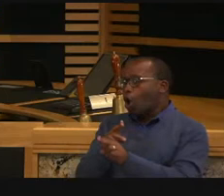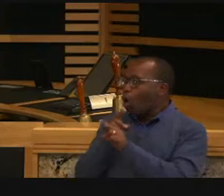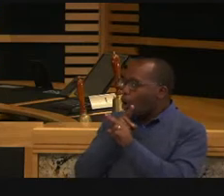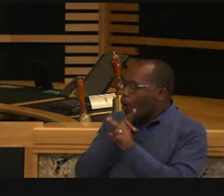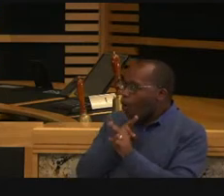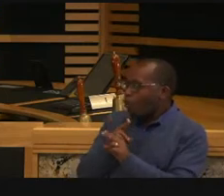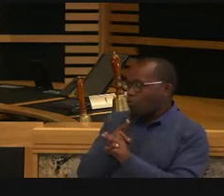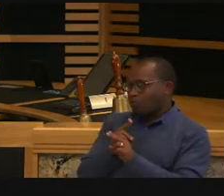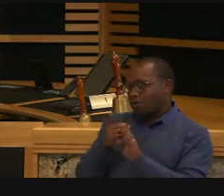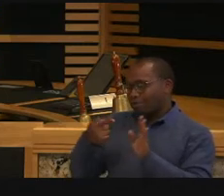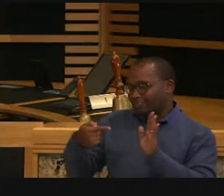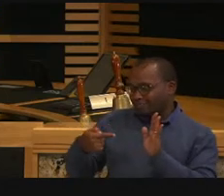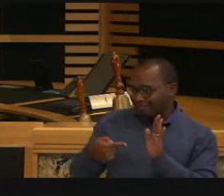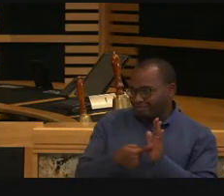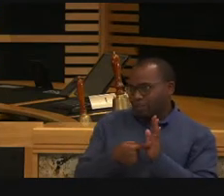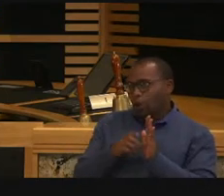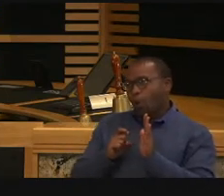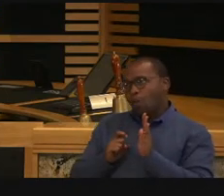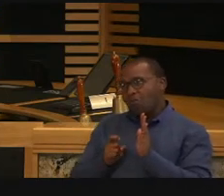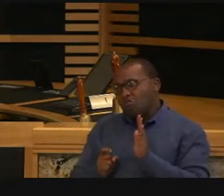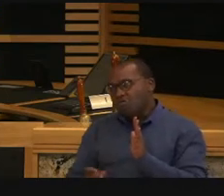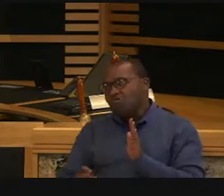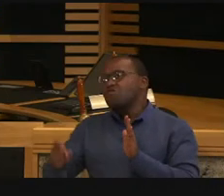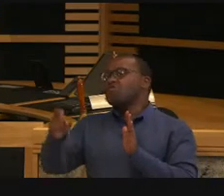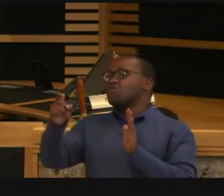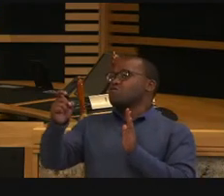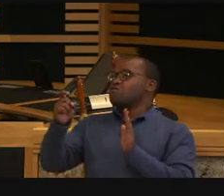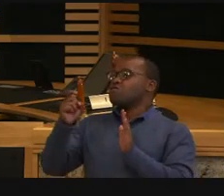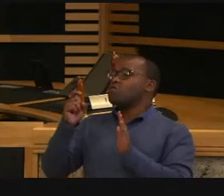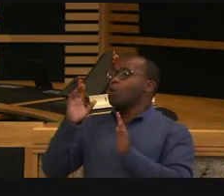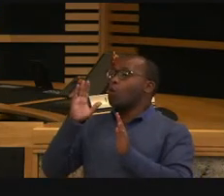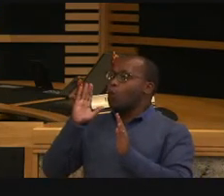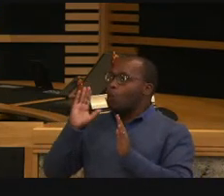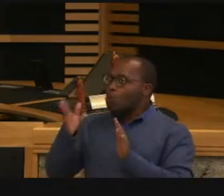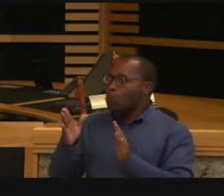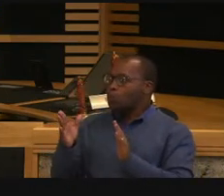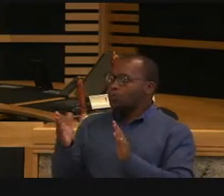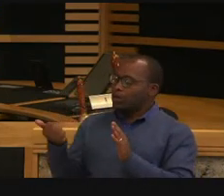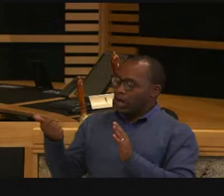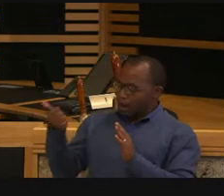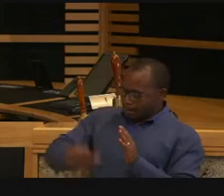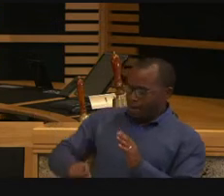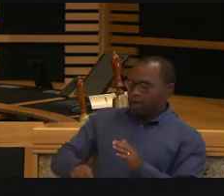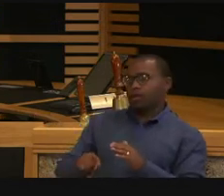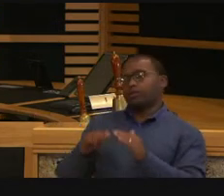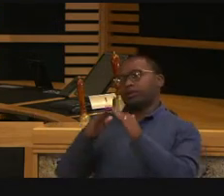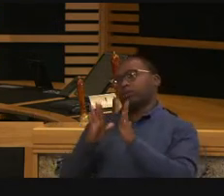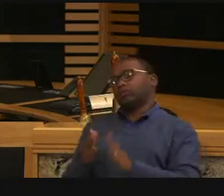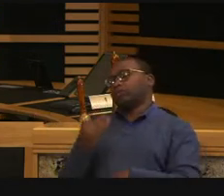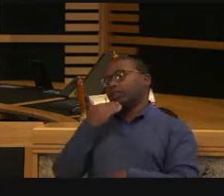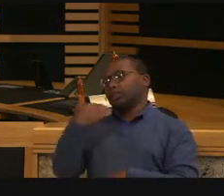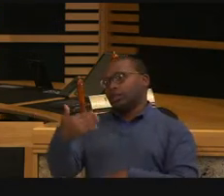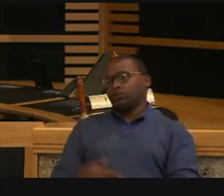speedy and excellent next report that will be tabled in this House. I thank you. Thank you very